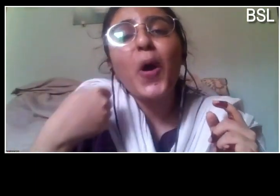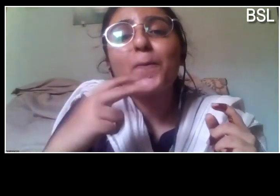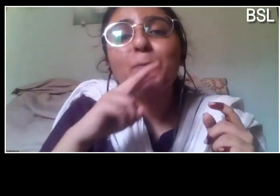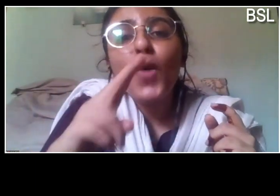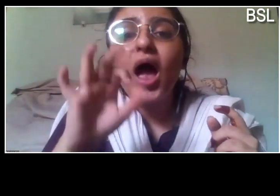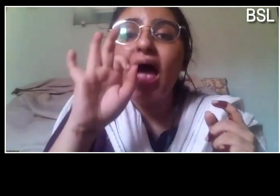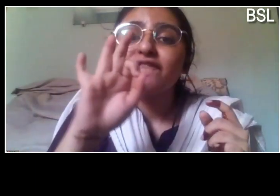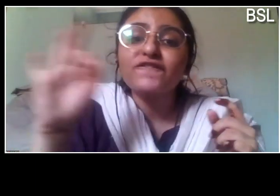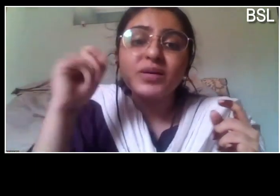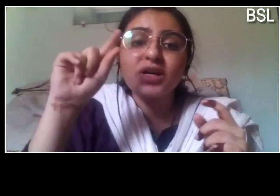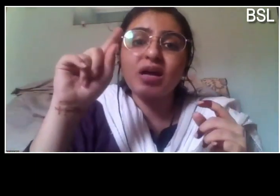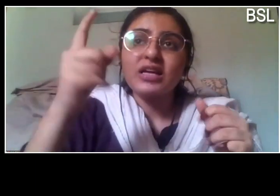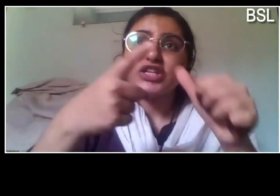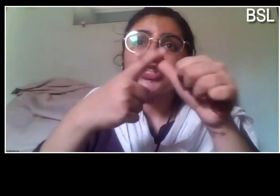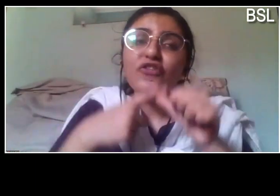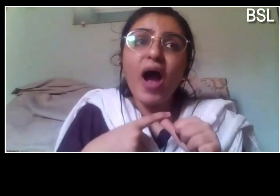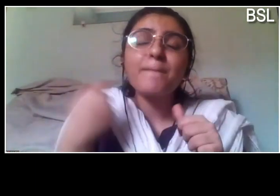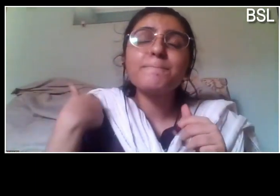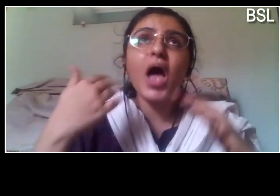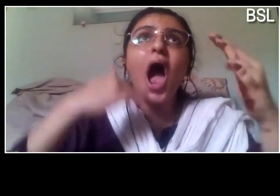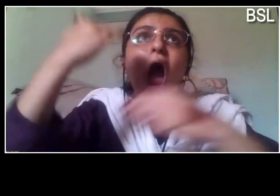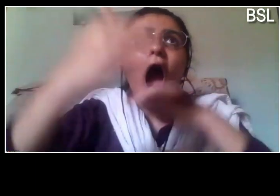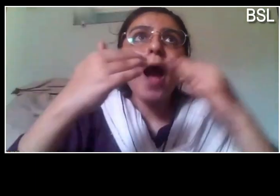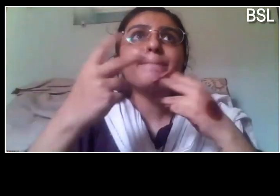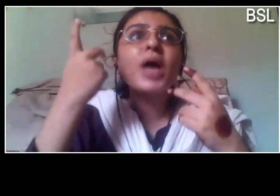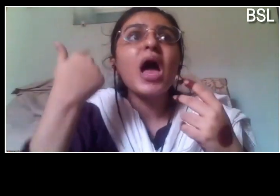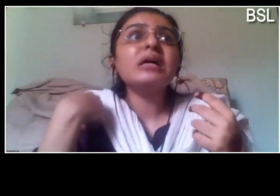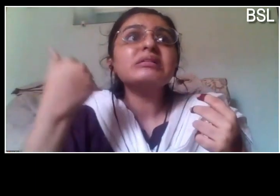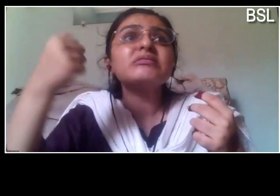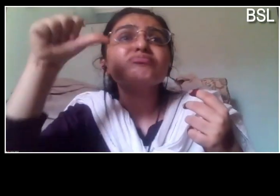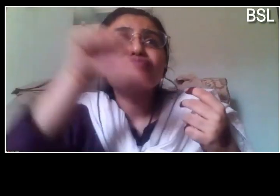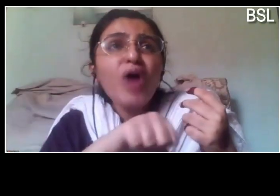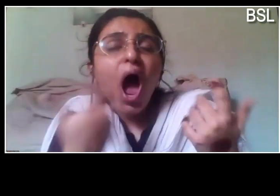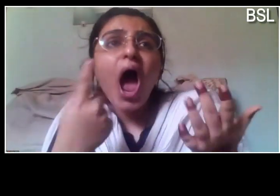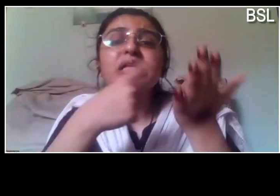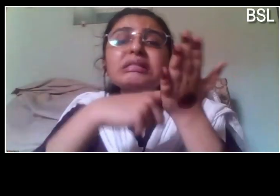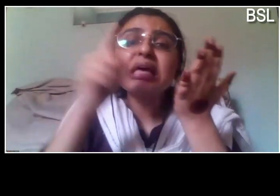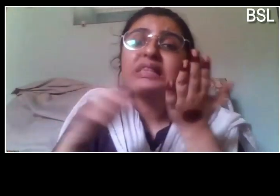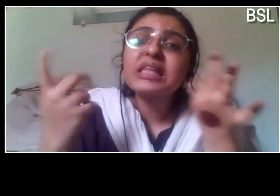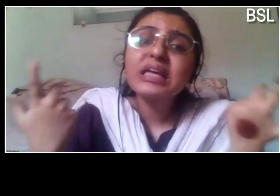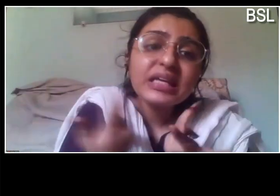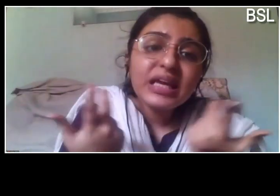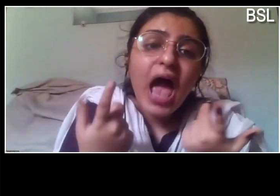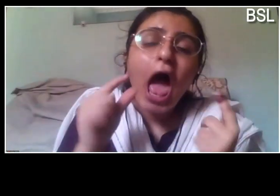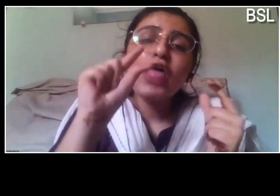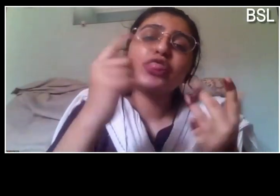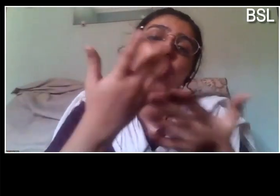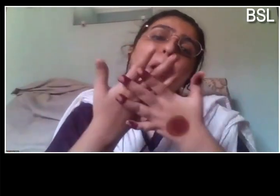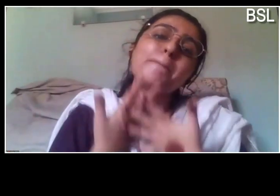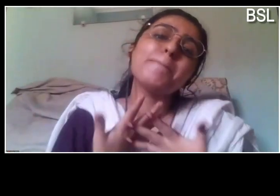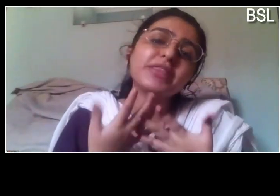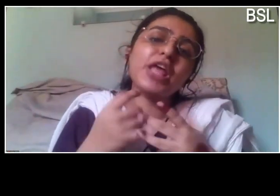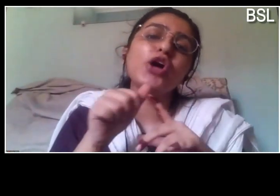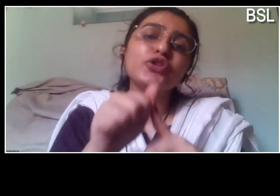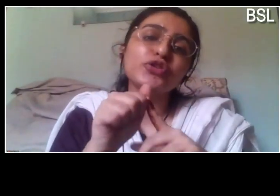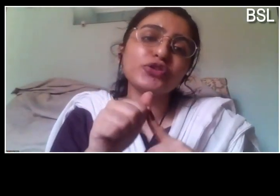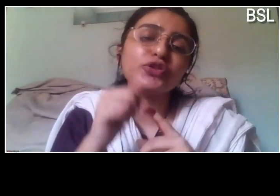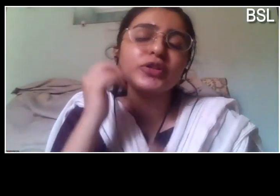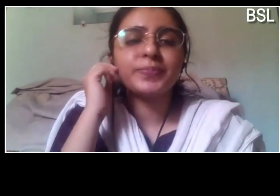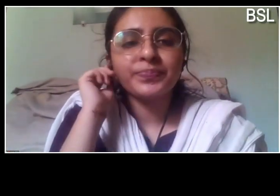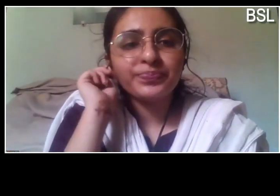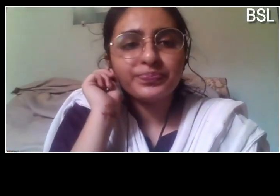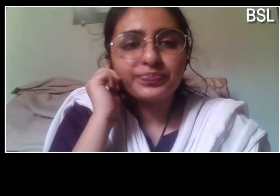our upcoming events more accessible for and more inclusive for everyone. Judy, do we have